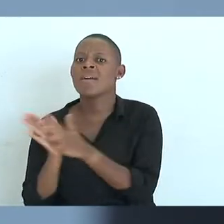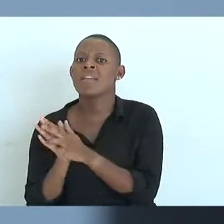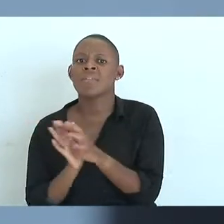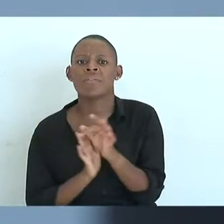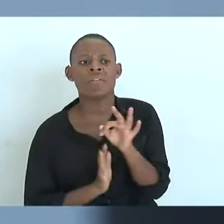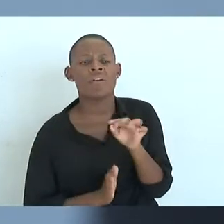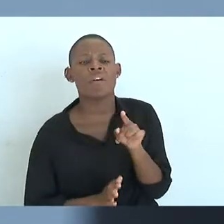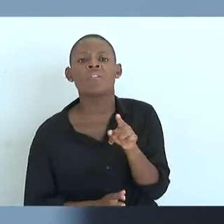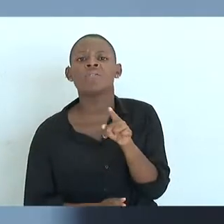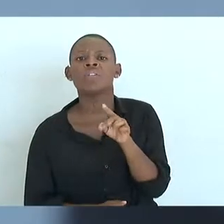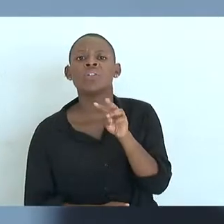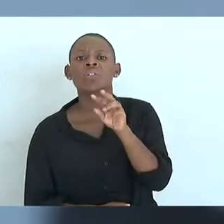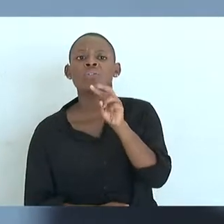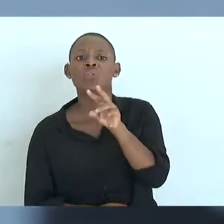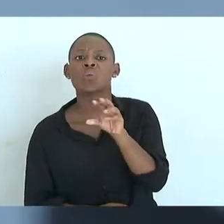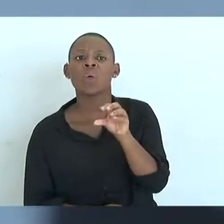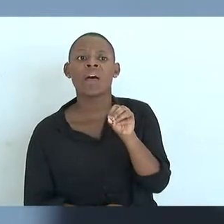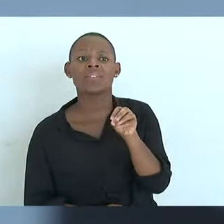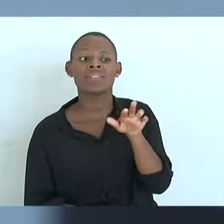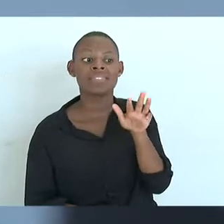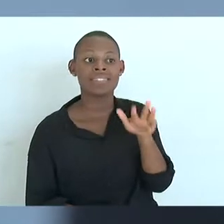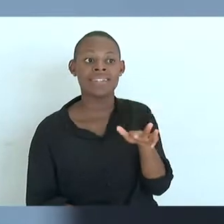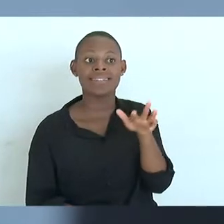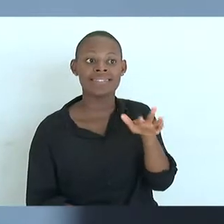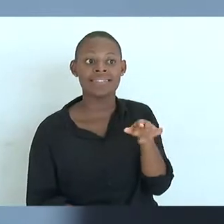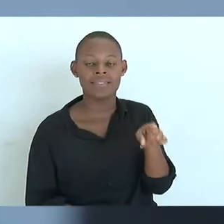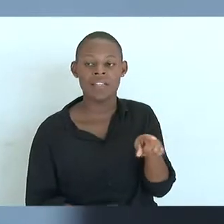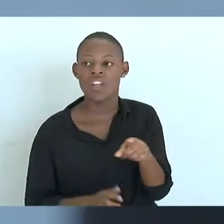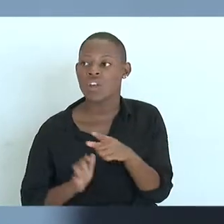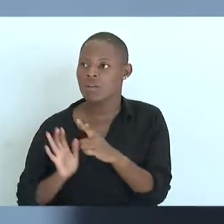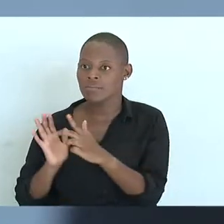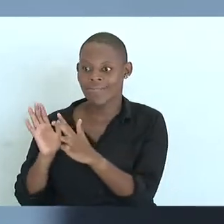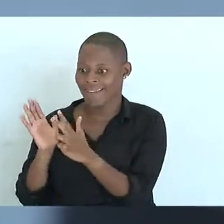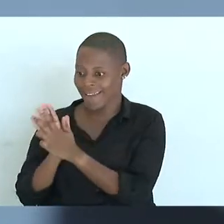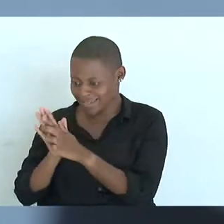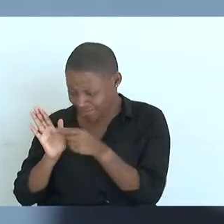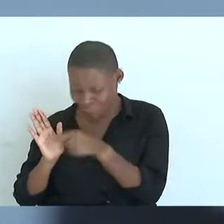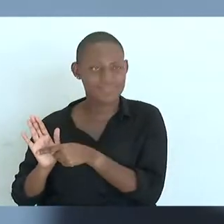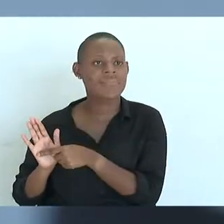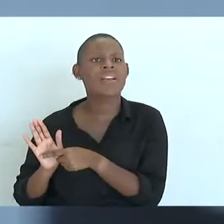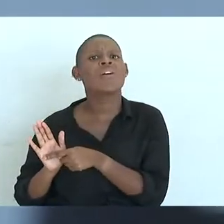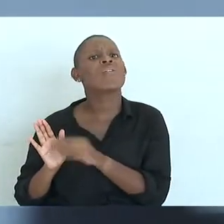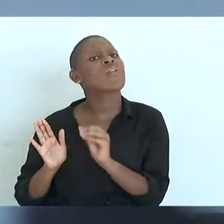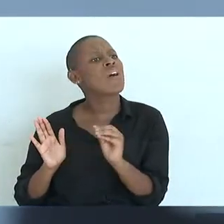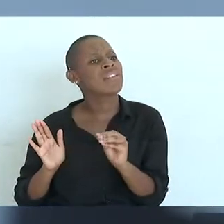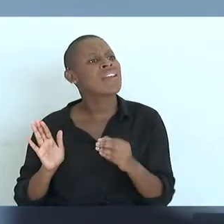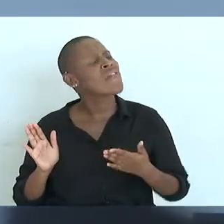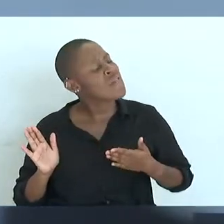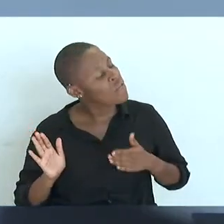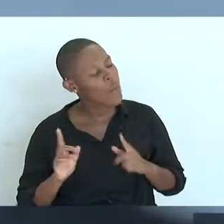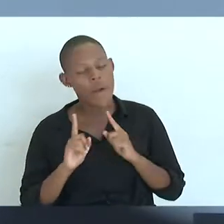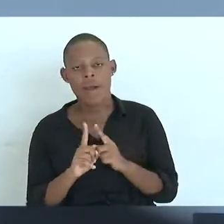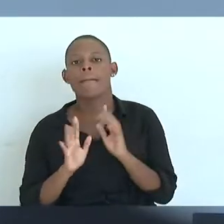I'm talking about the act that is already there, the Restitution Act. Please, we need answers.